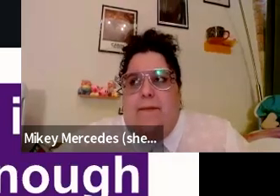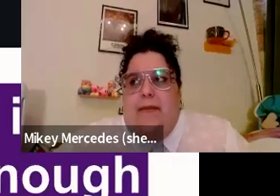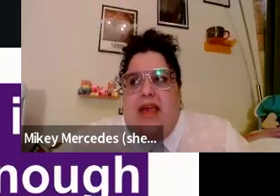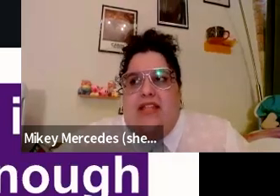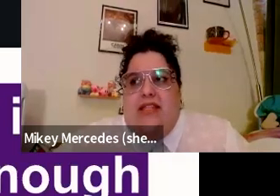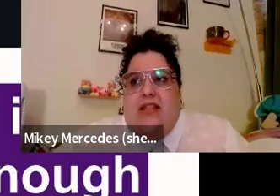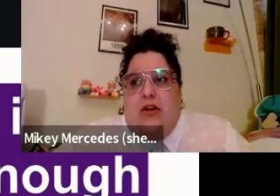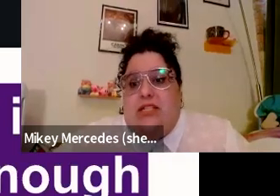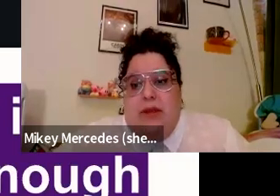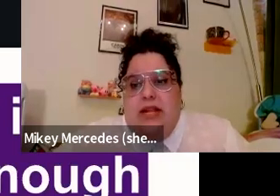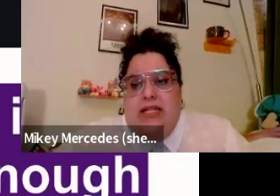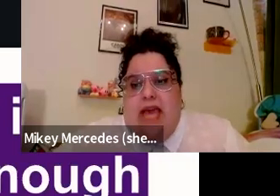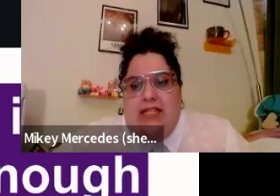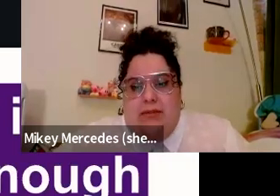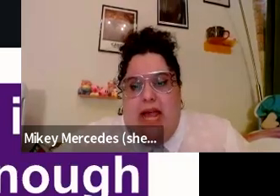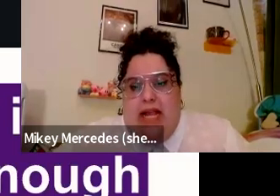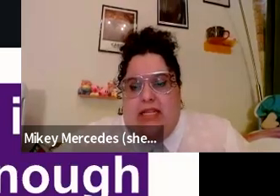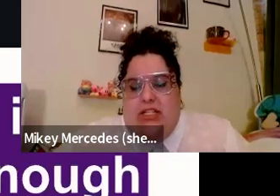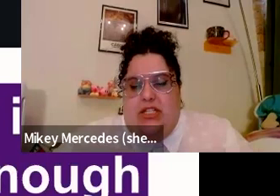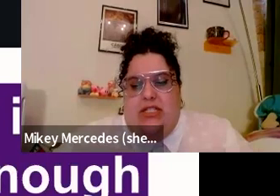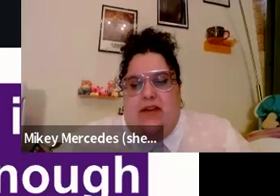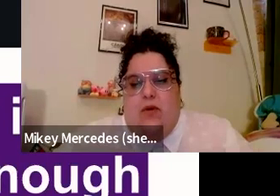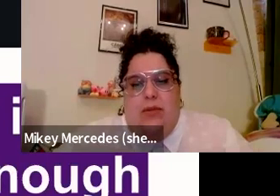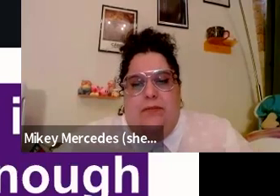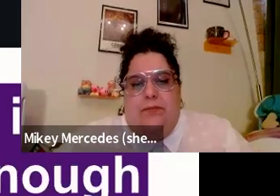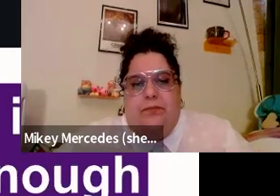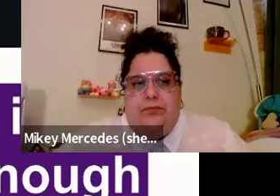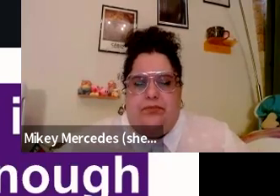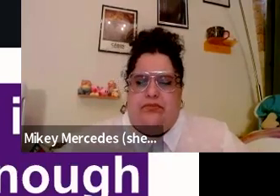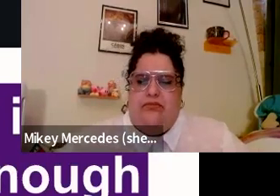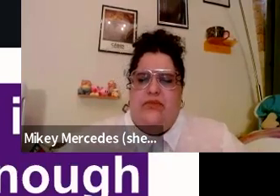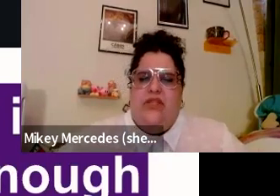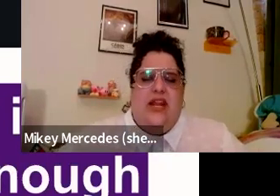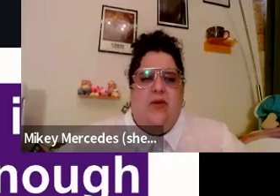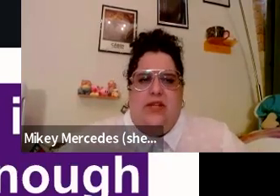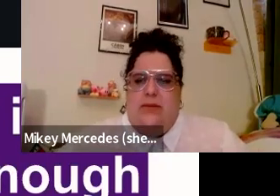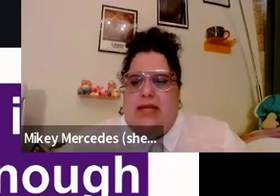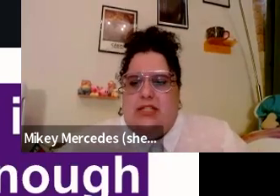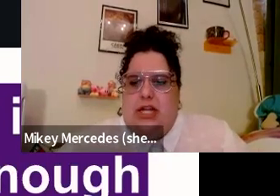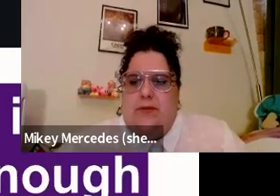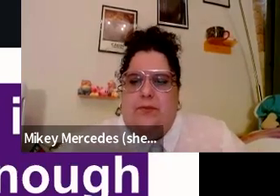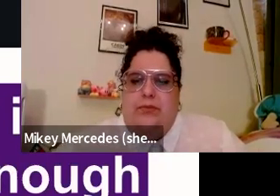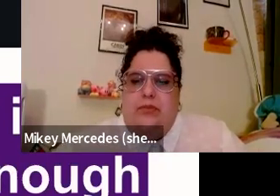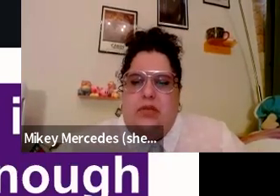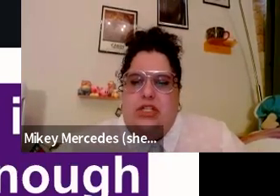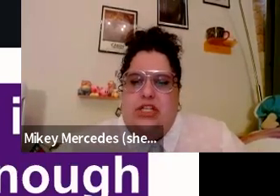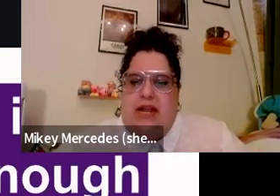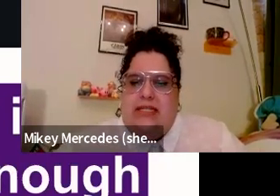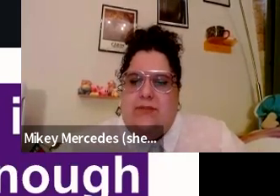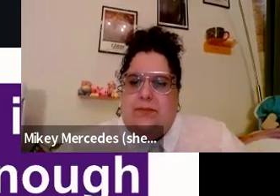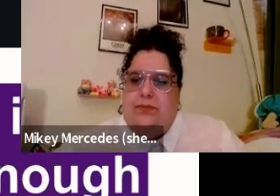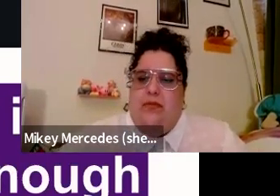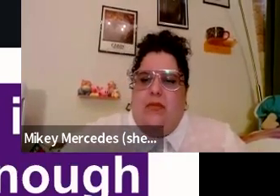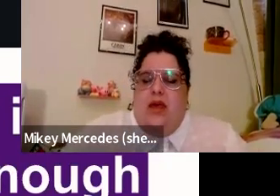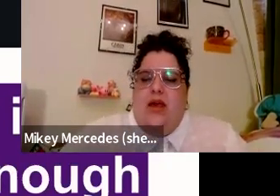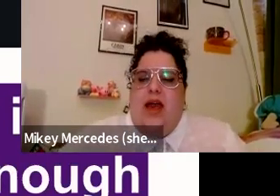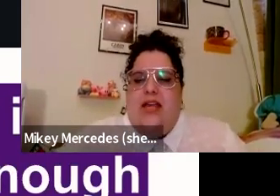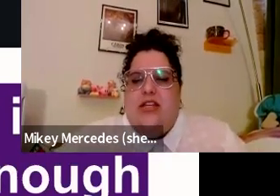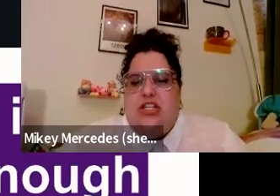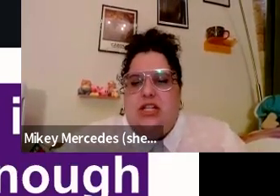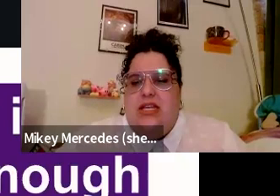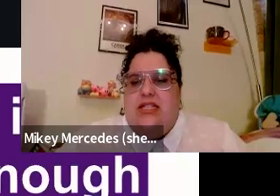and fight their own battles. But for young minorities without a lot of experience who have to deal with racial bias among other